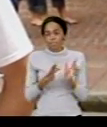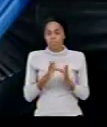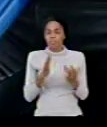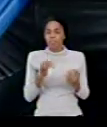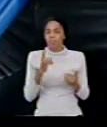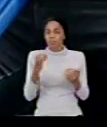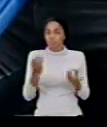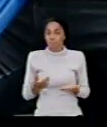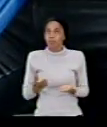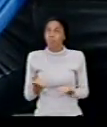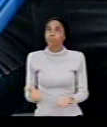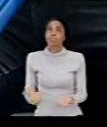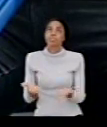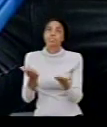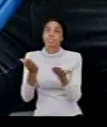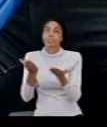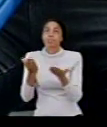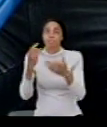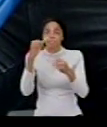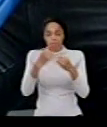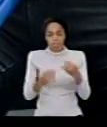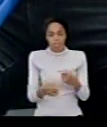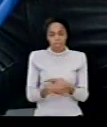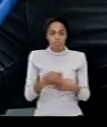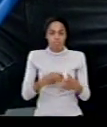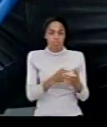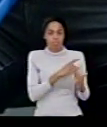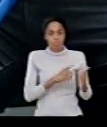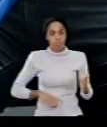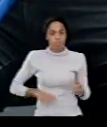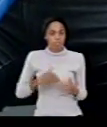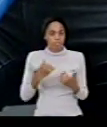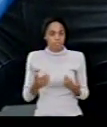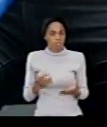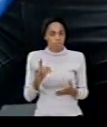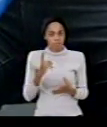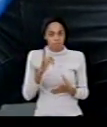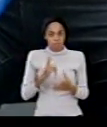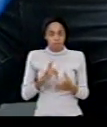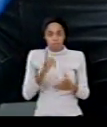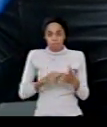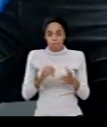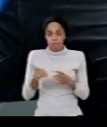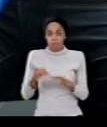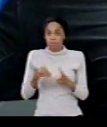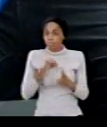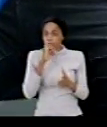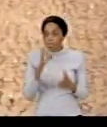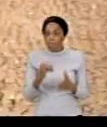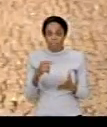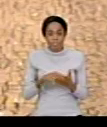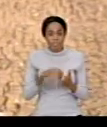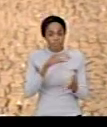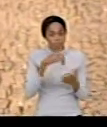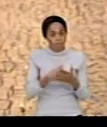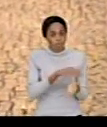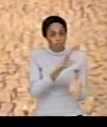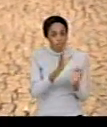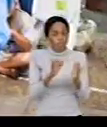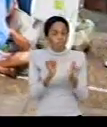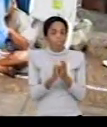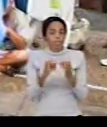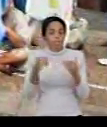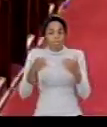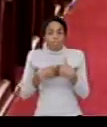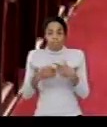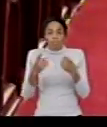day before the Lord. And the vow you are making is this new convert that has now come to know the Lord, either through me or